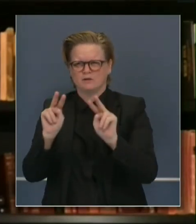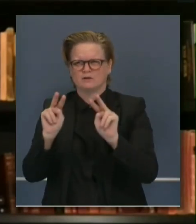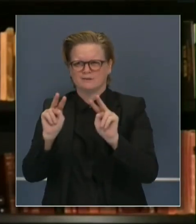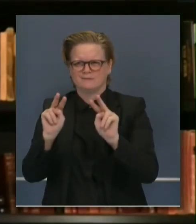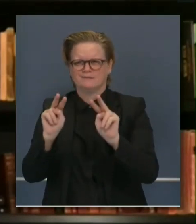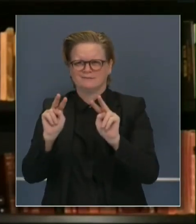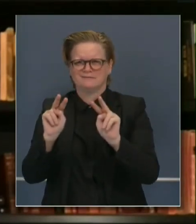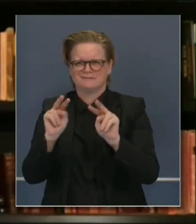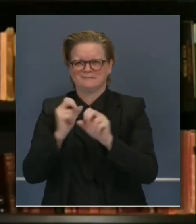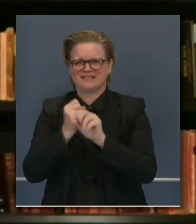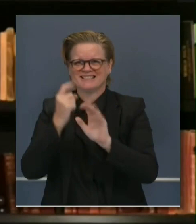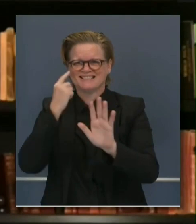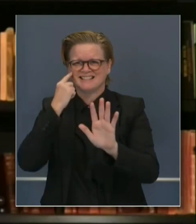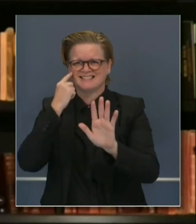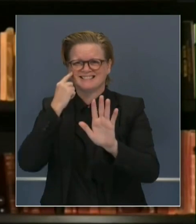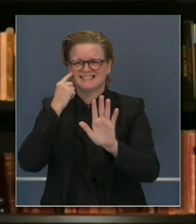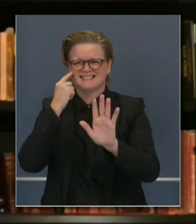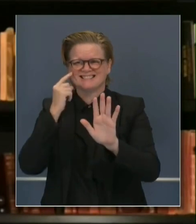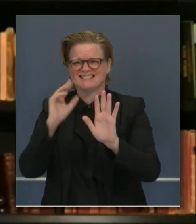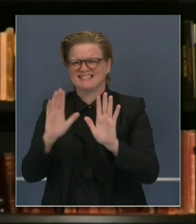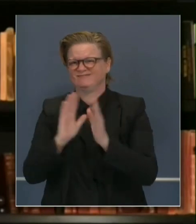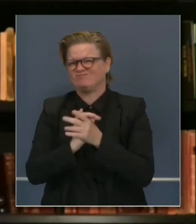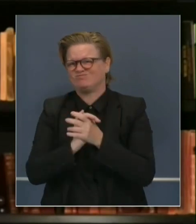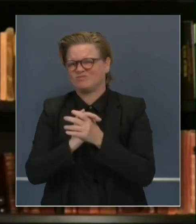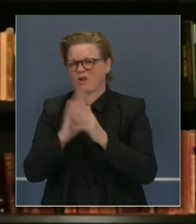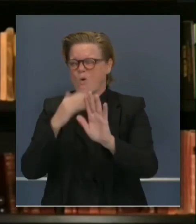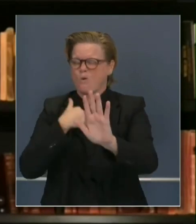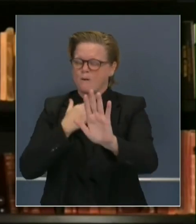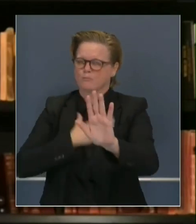for clarifying that, but it was a very helpful question. Thank you.